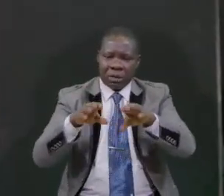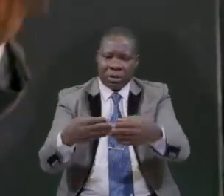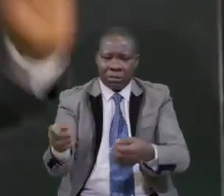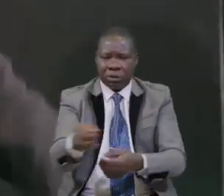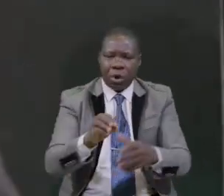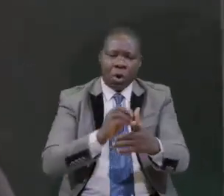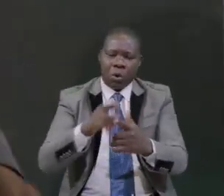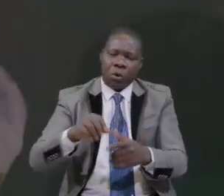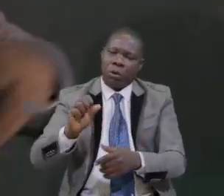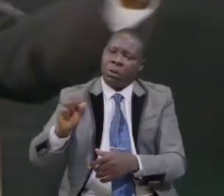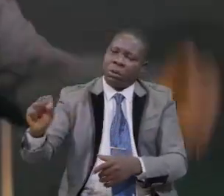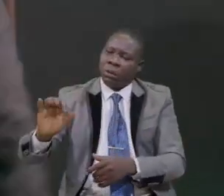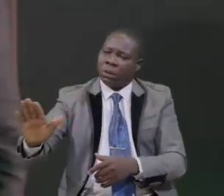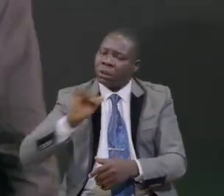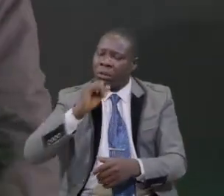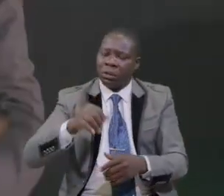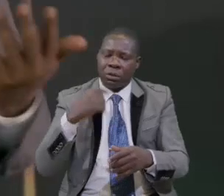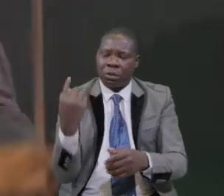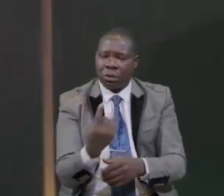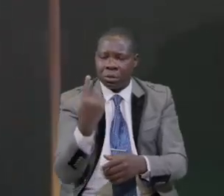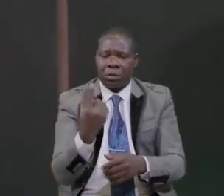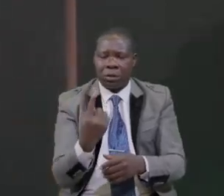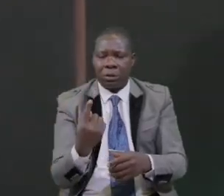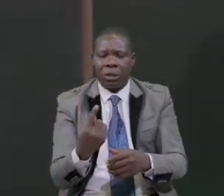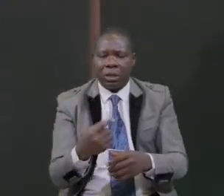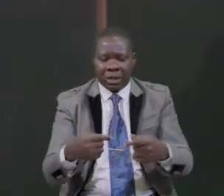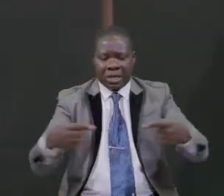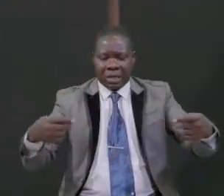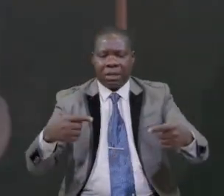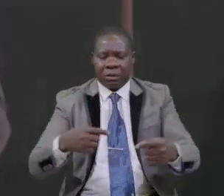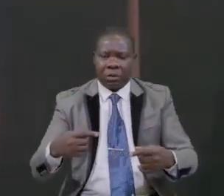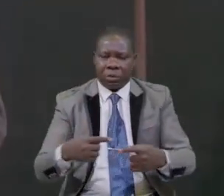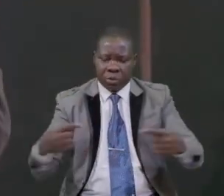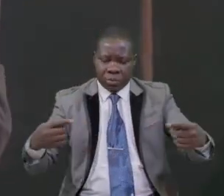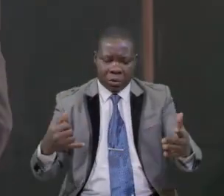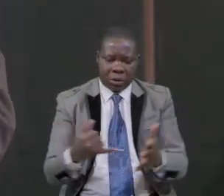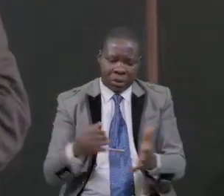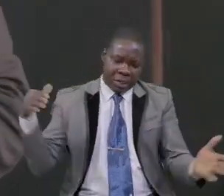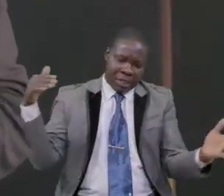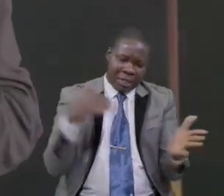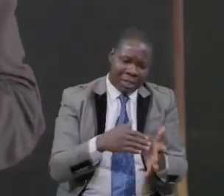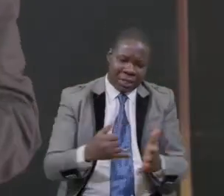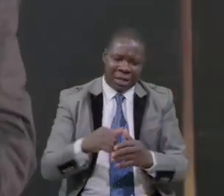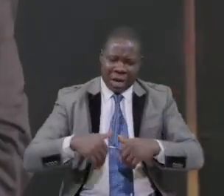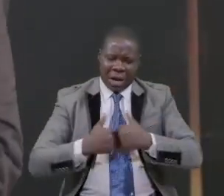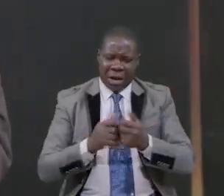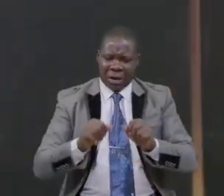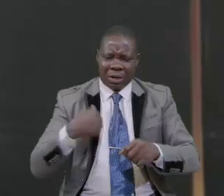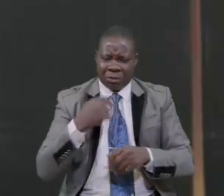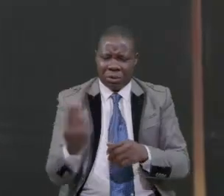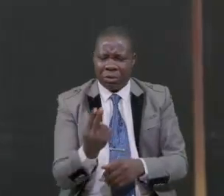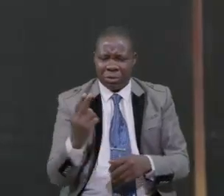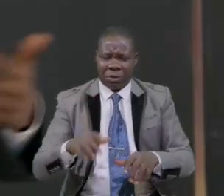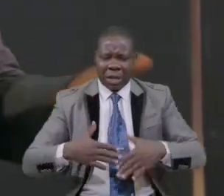down, always suppressing it, always opposing it, always saying, are we going to spend life like this? What's all this about? And if that is